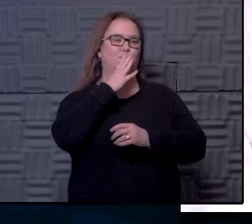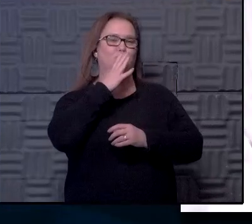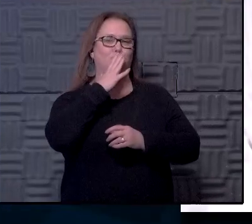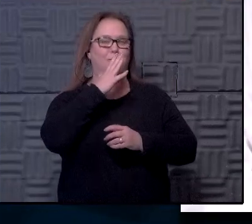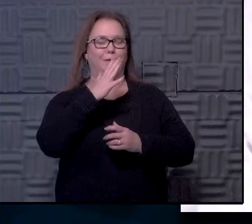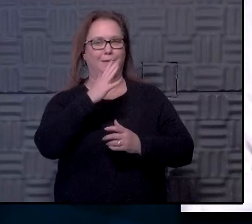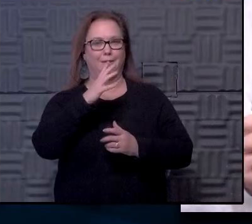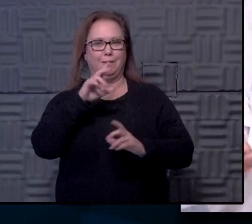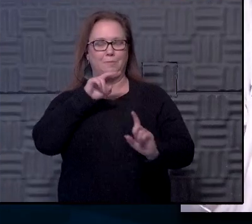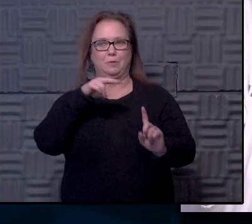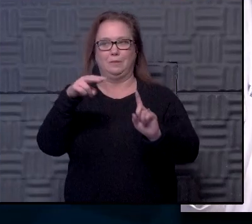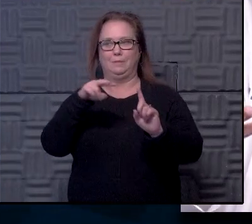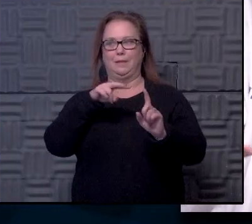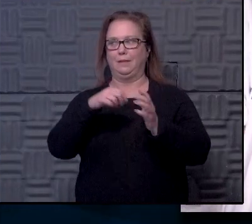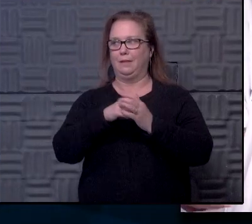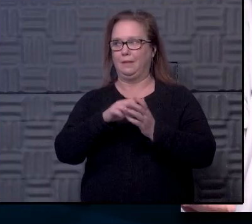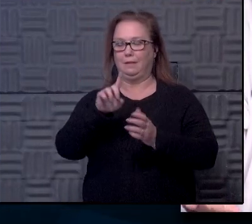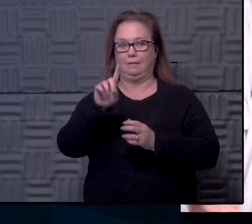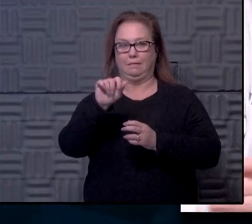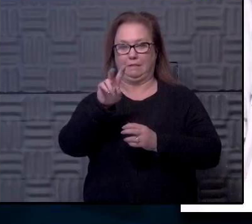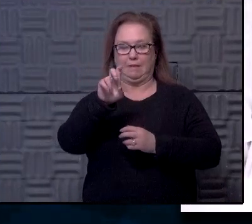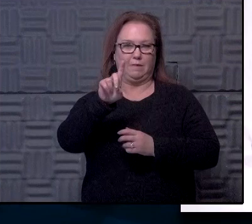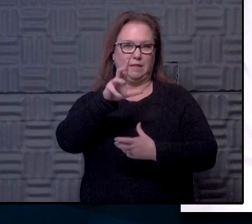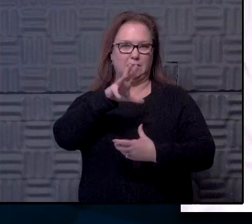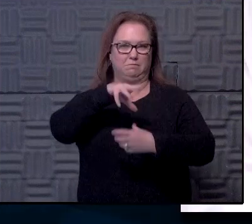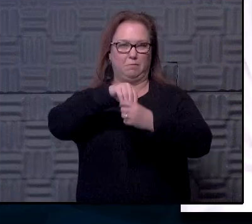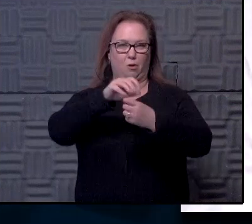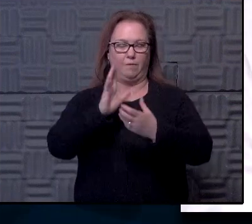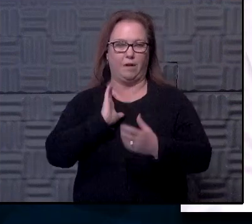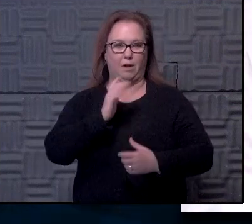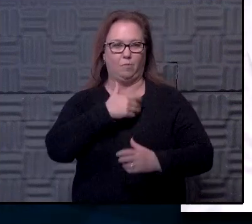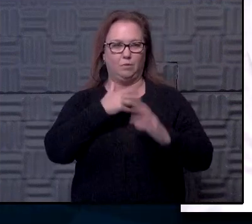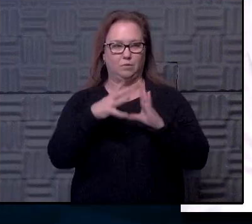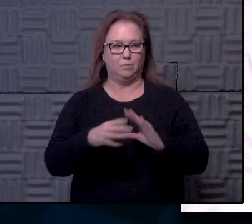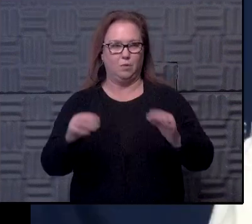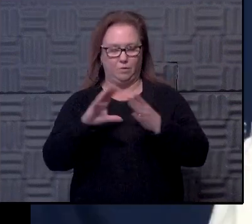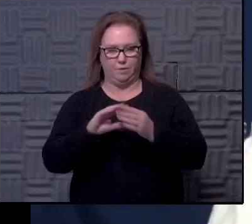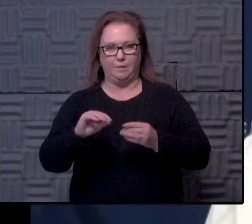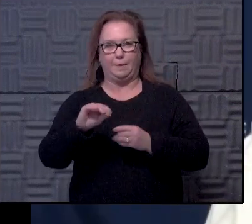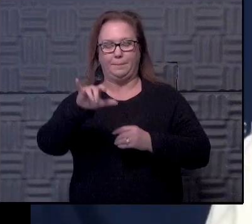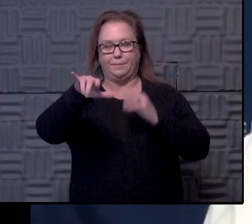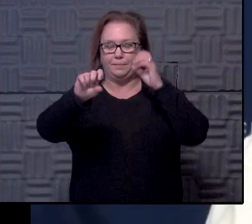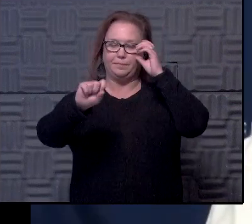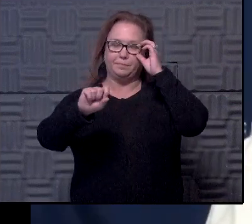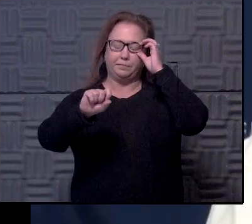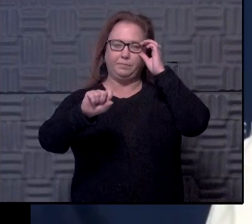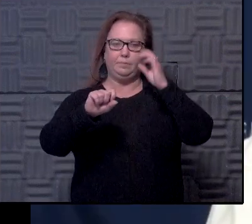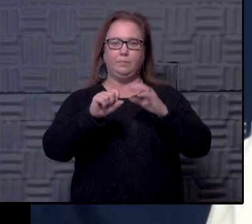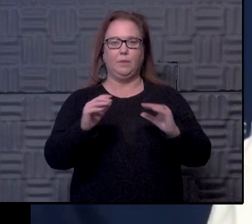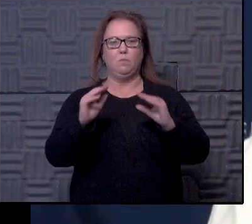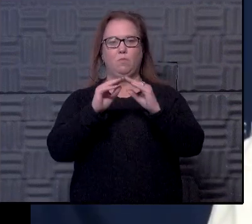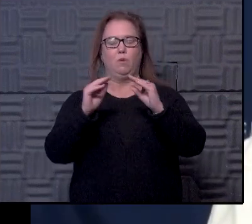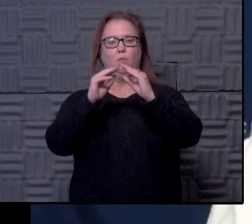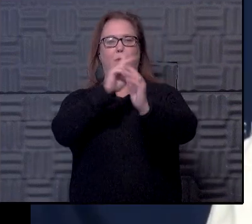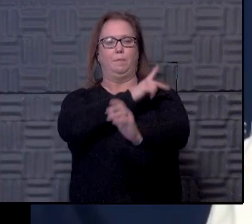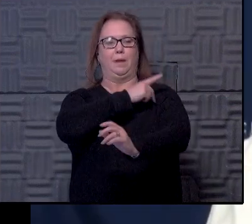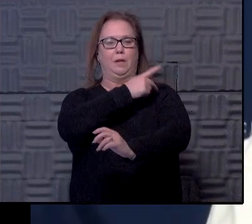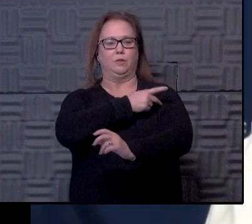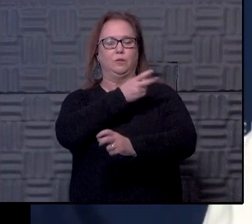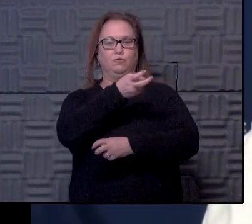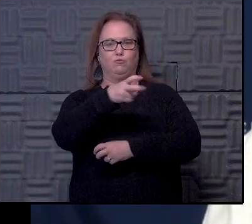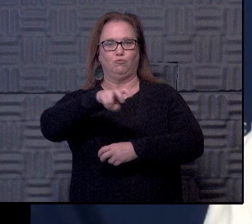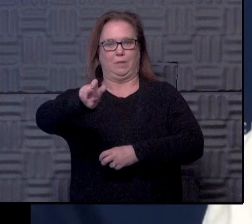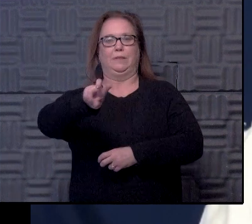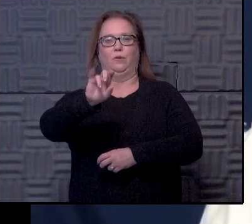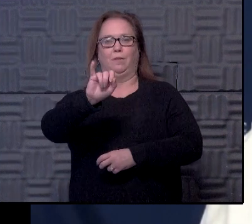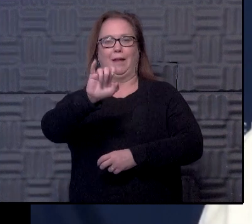It is That really is good a insight. And David, we do insightful think that's part of our story. Absolutely, no doubt. We are seeing more patients transferred in needing ICU